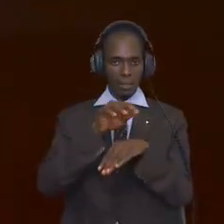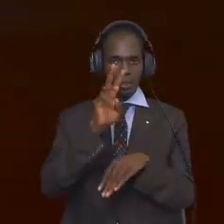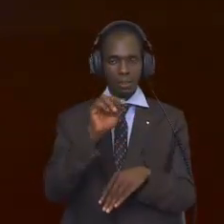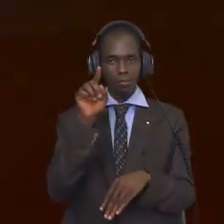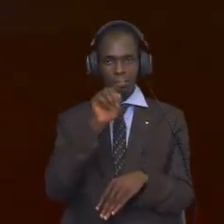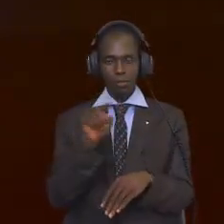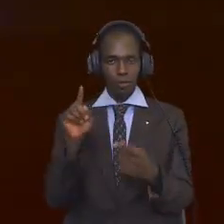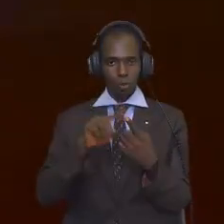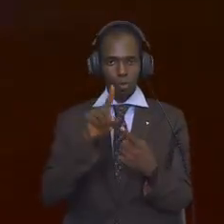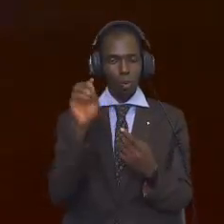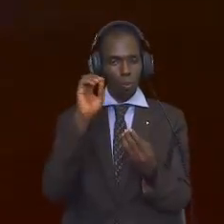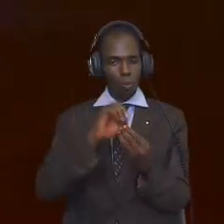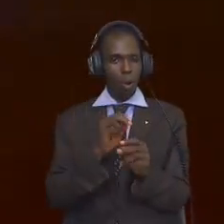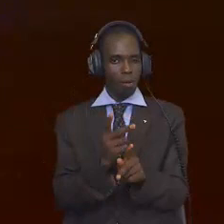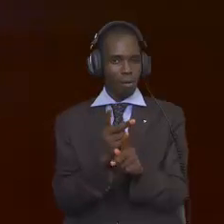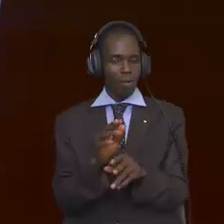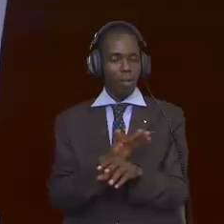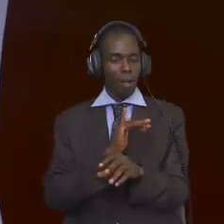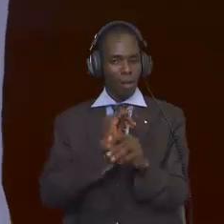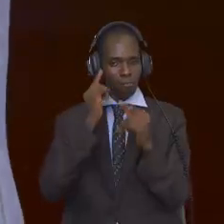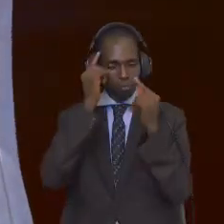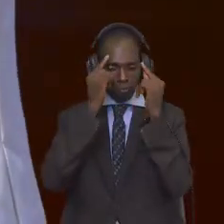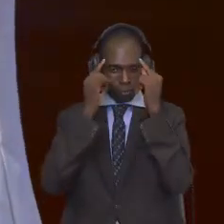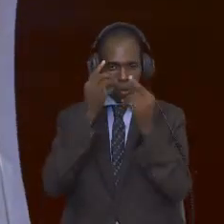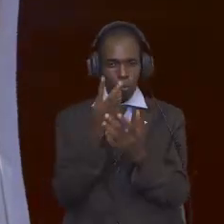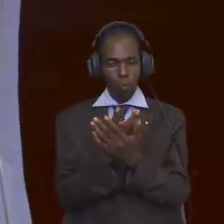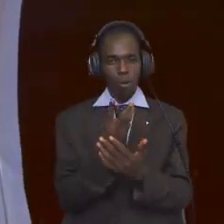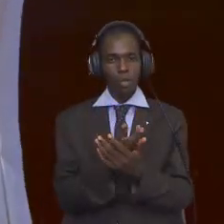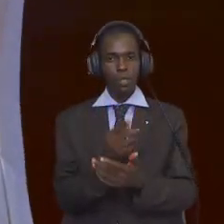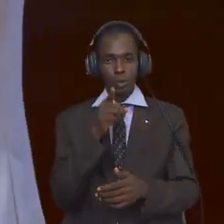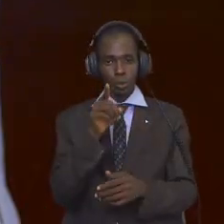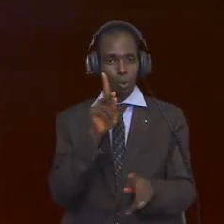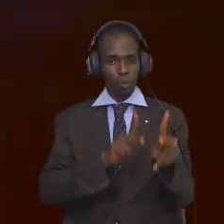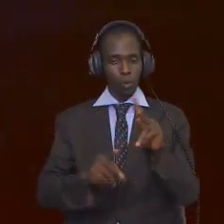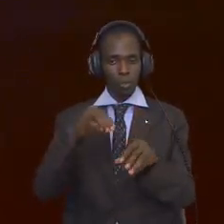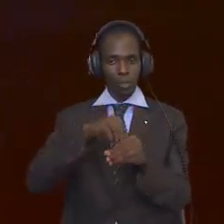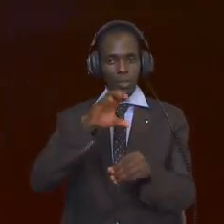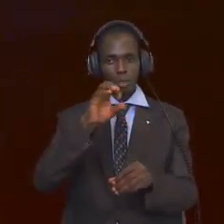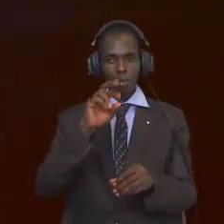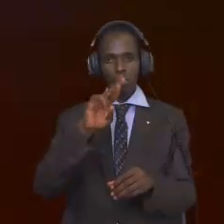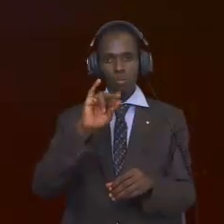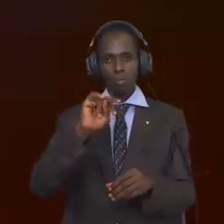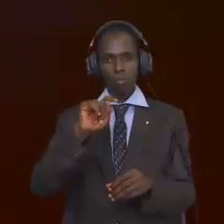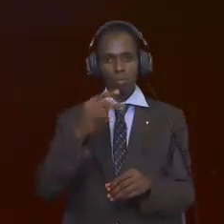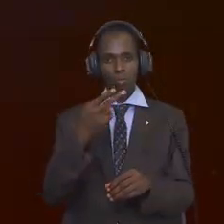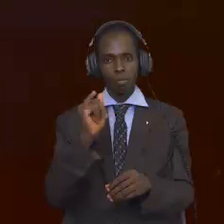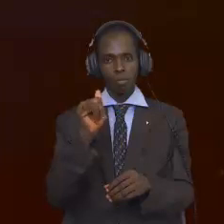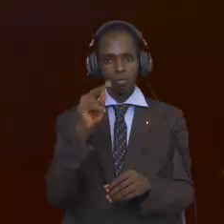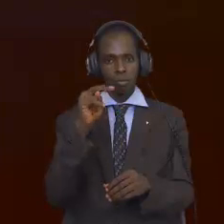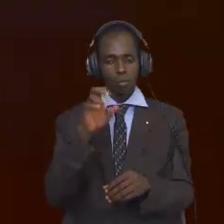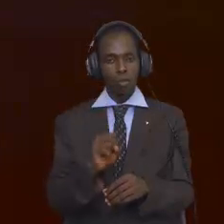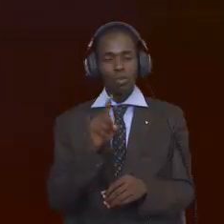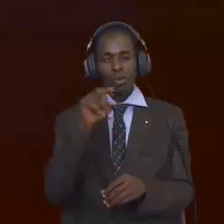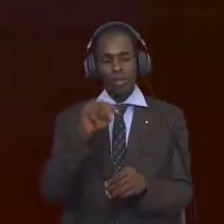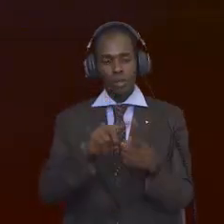more carefully. I thought about this. You Philippian Christians, you need to see this person